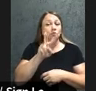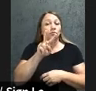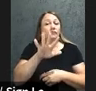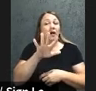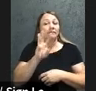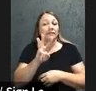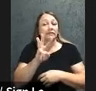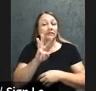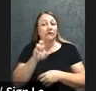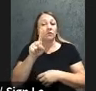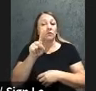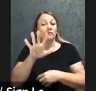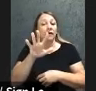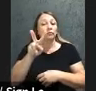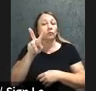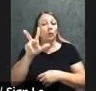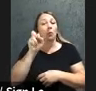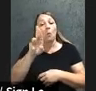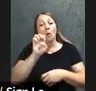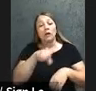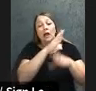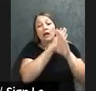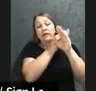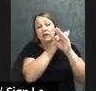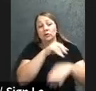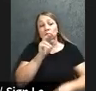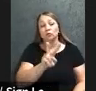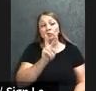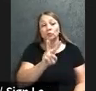800-256-1523 by voice, or by video at